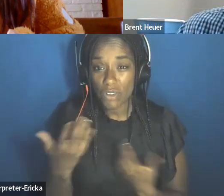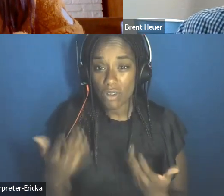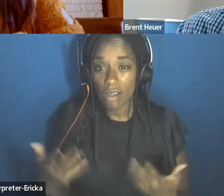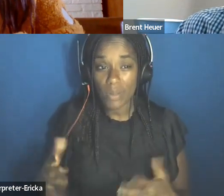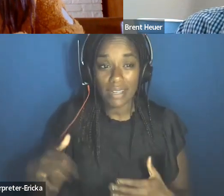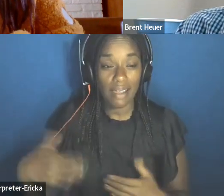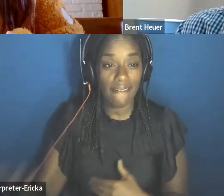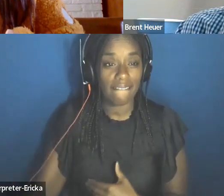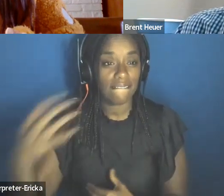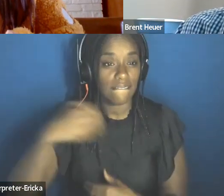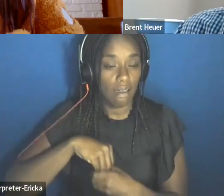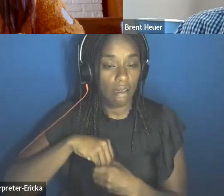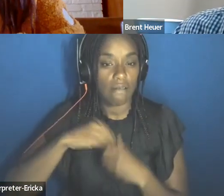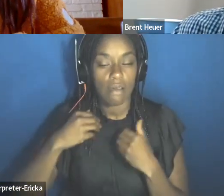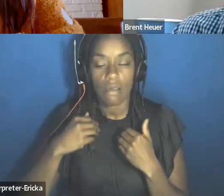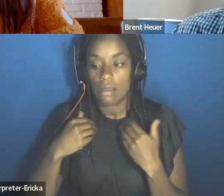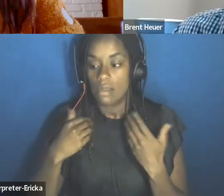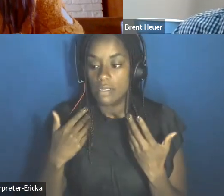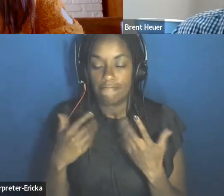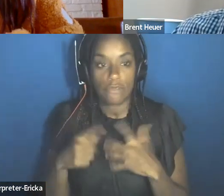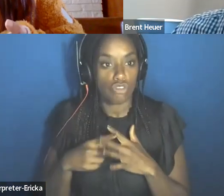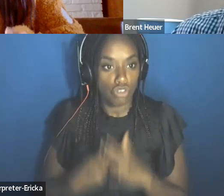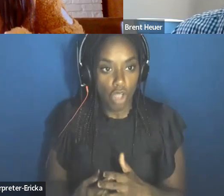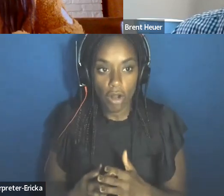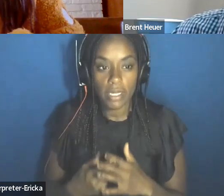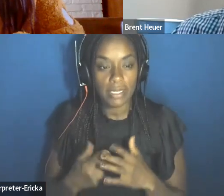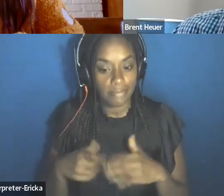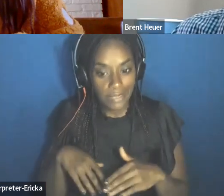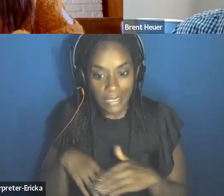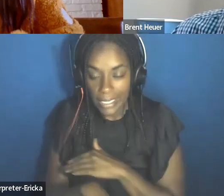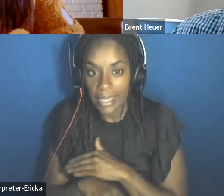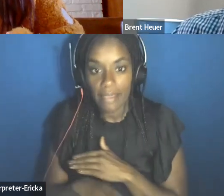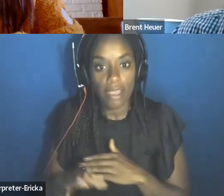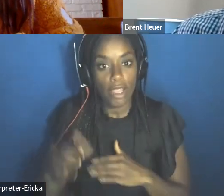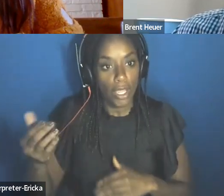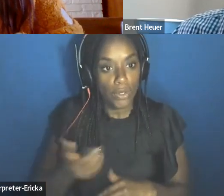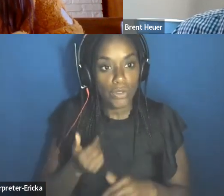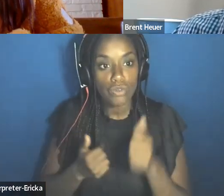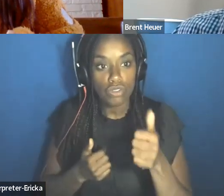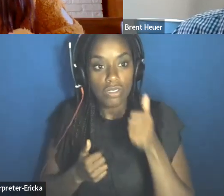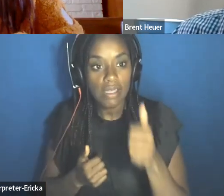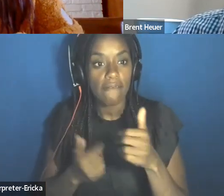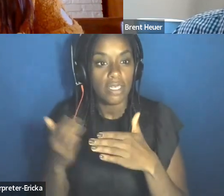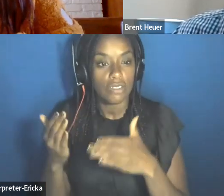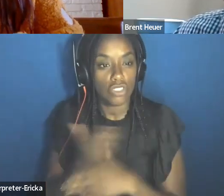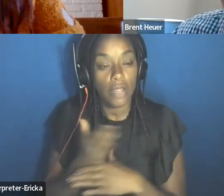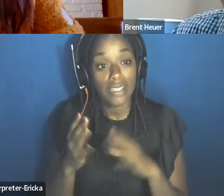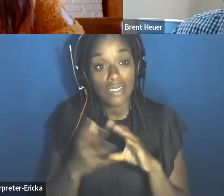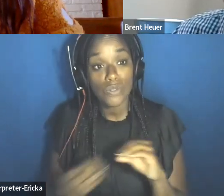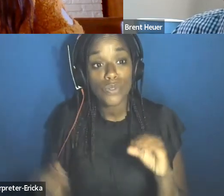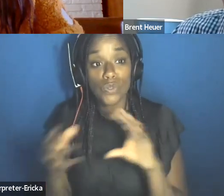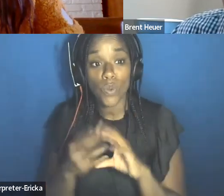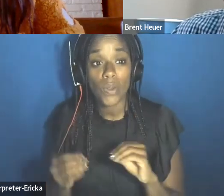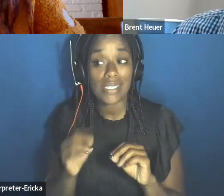really getting in there, introducing yourself, being part of that dialogue, sharing the stories of the individuals that